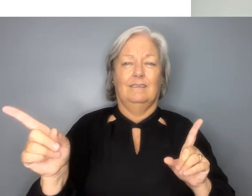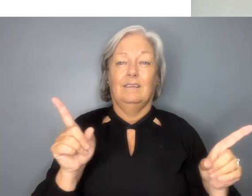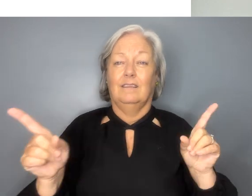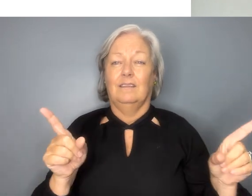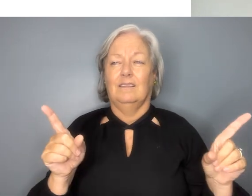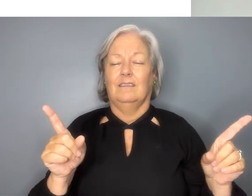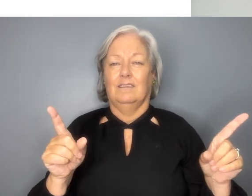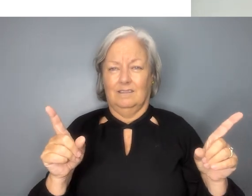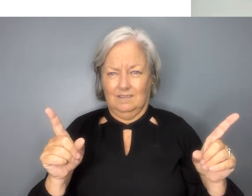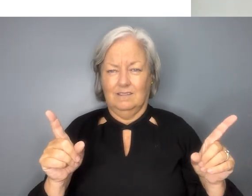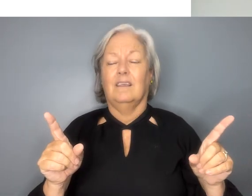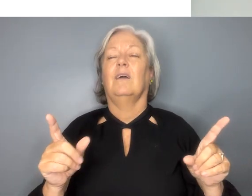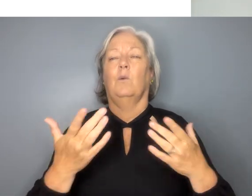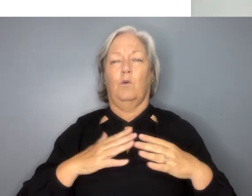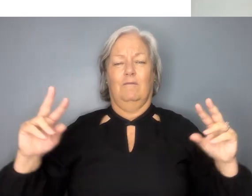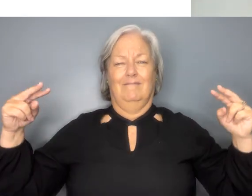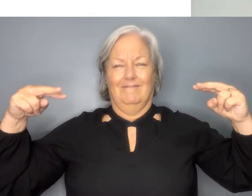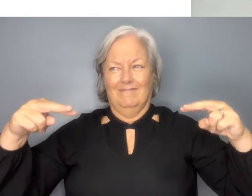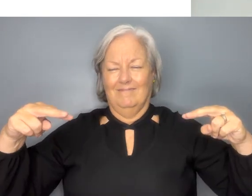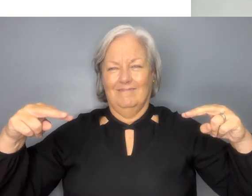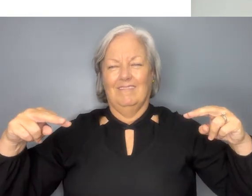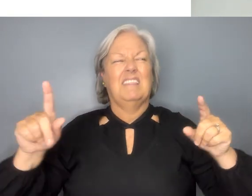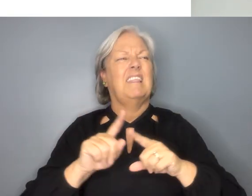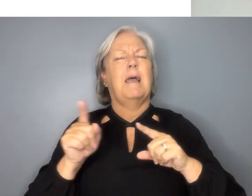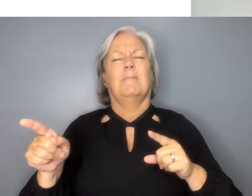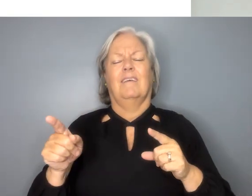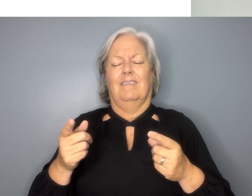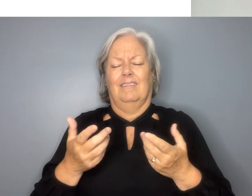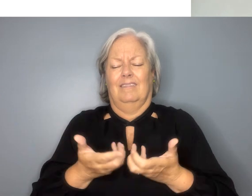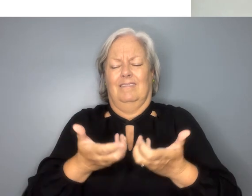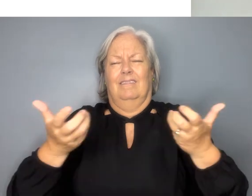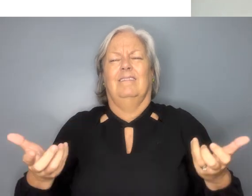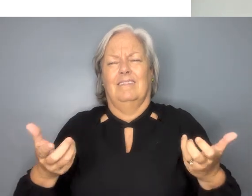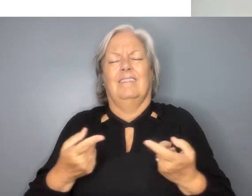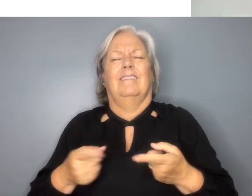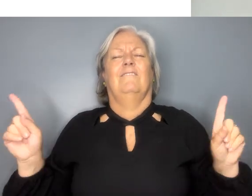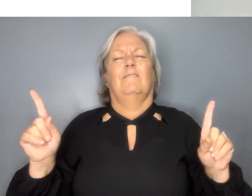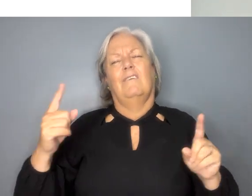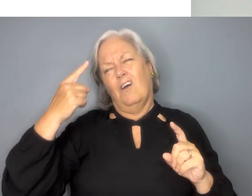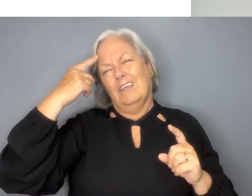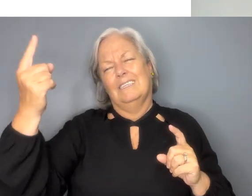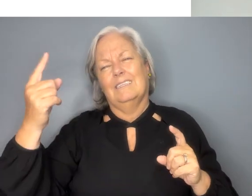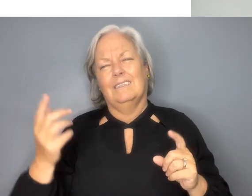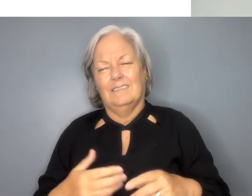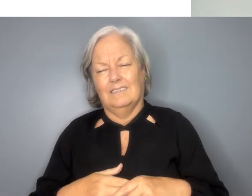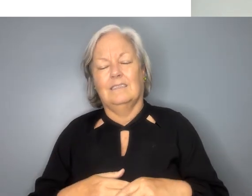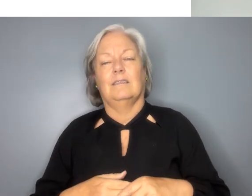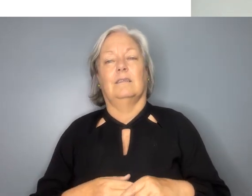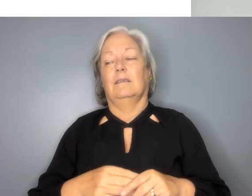being considered as disparate concepts. there is a need for acknowledgement